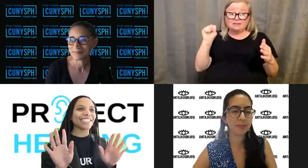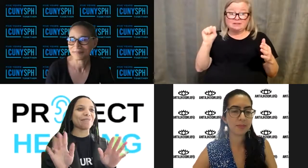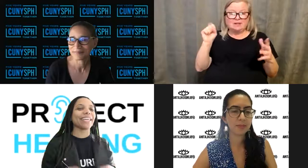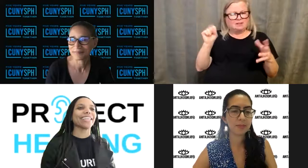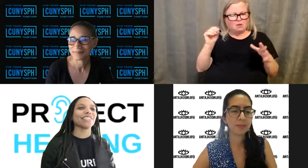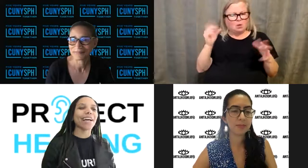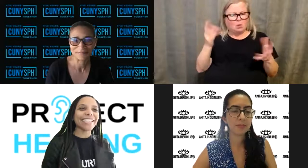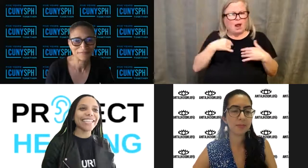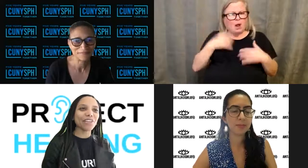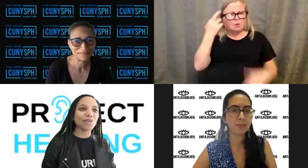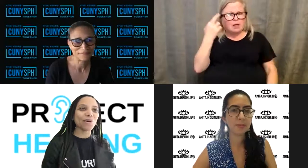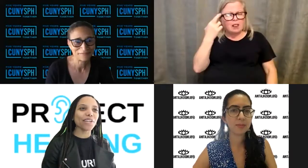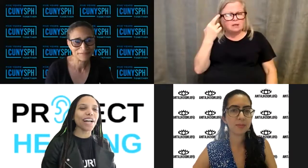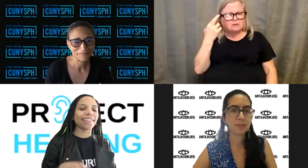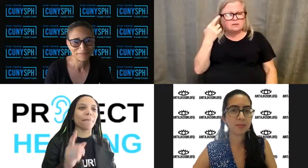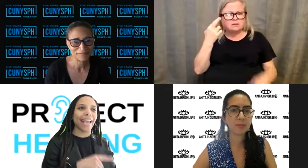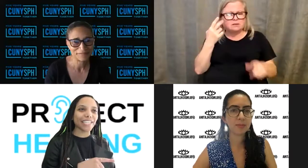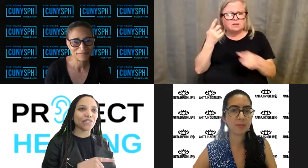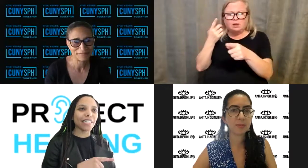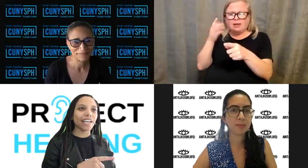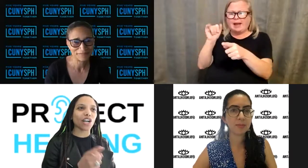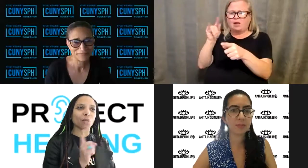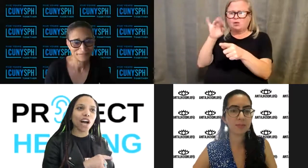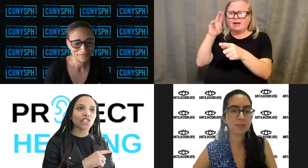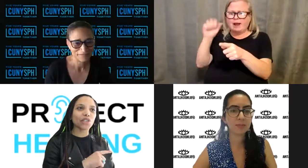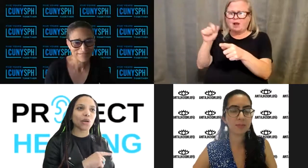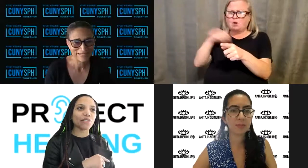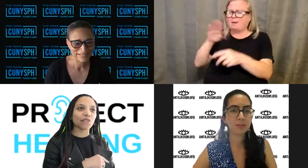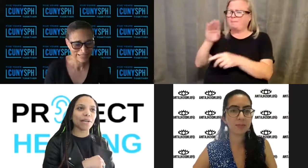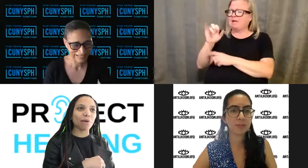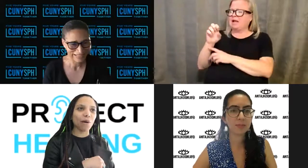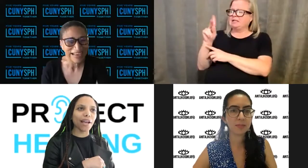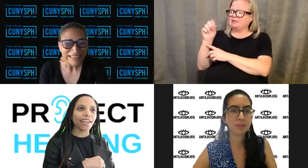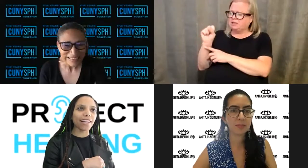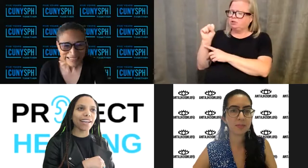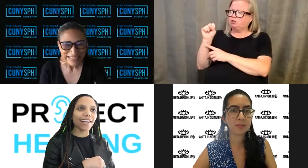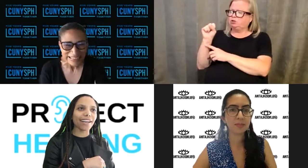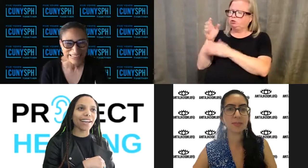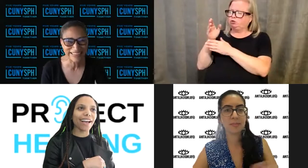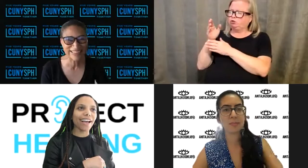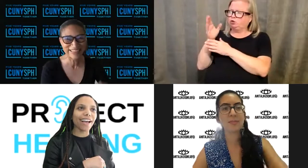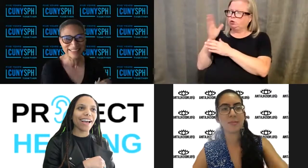realized something. So Katarina, you were at the Bank Street on 112th Street on Broadway?